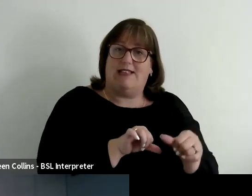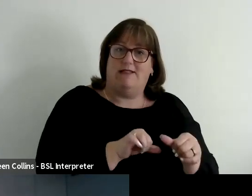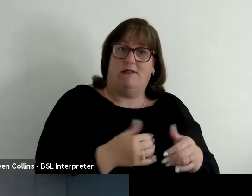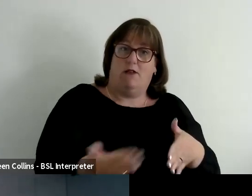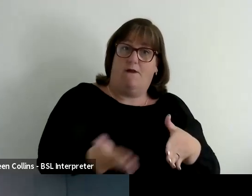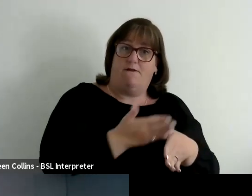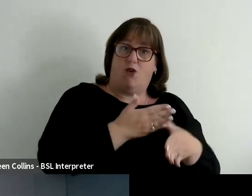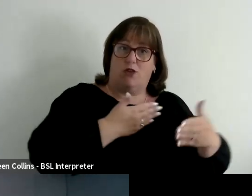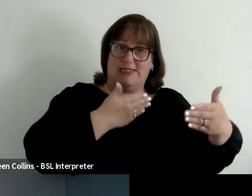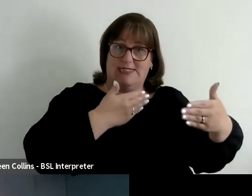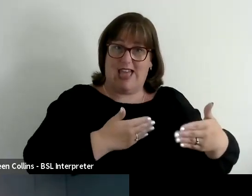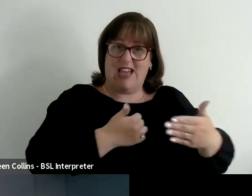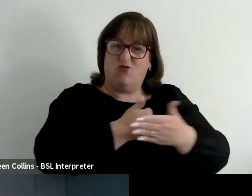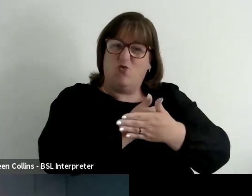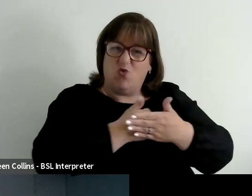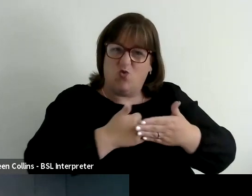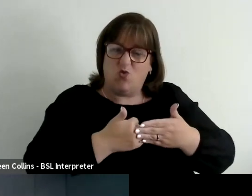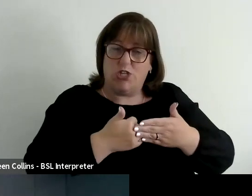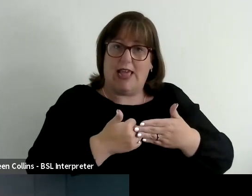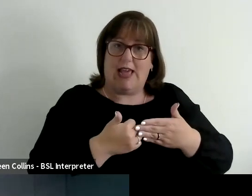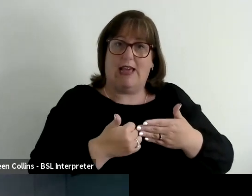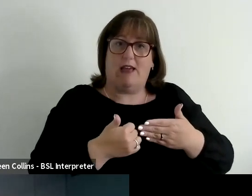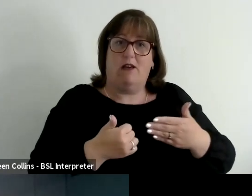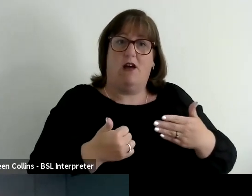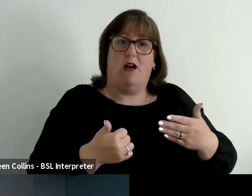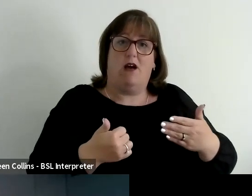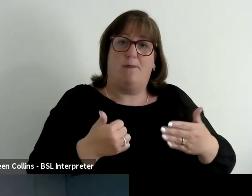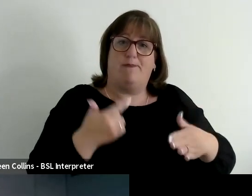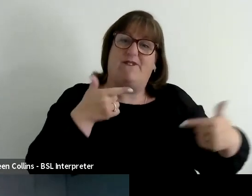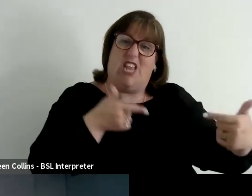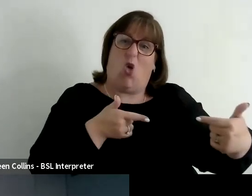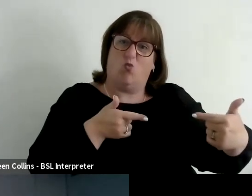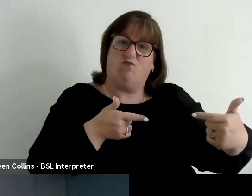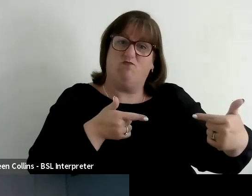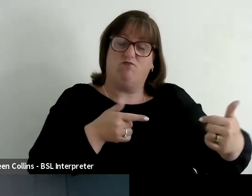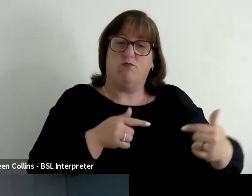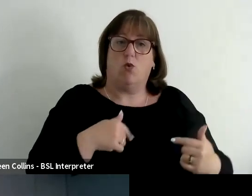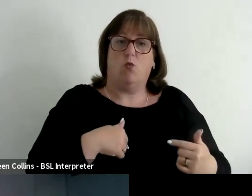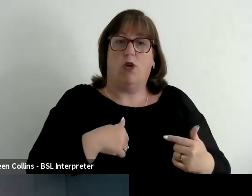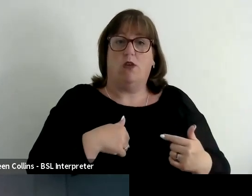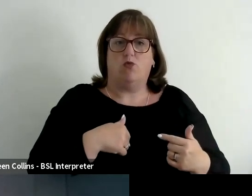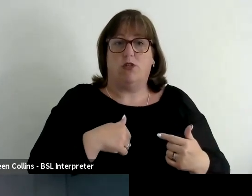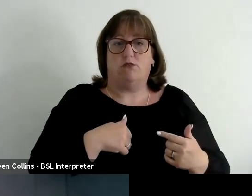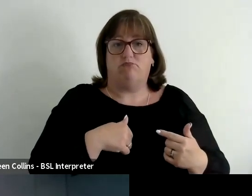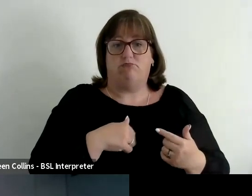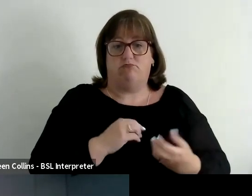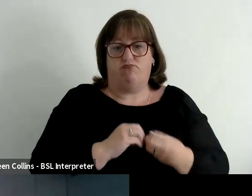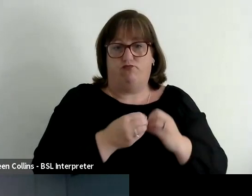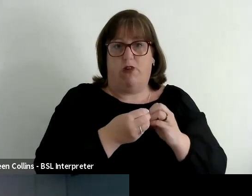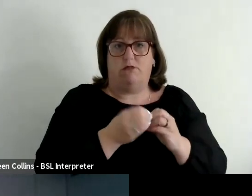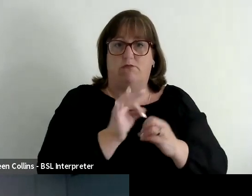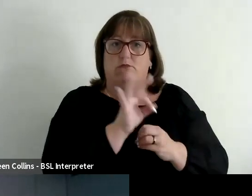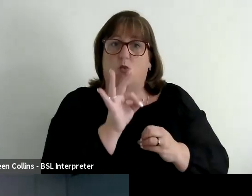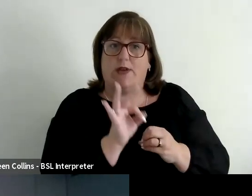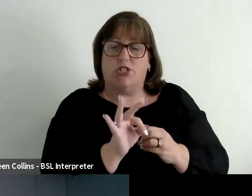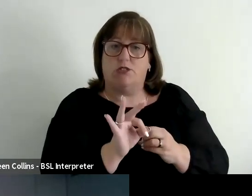video. And we would set some questions. And again, this is a chance for us to find out a